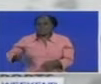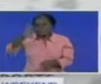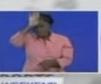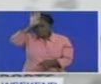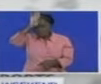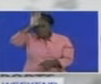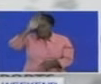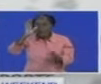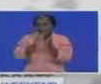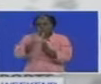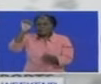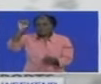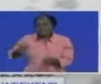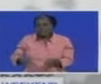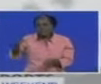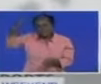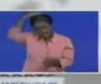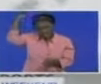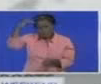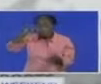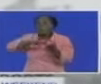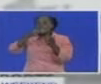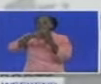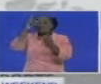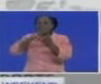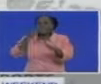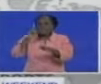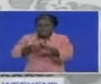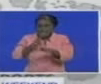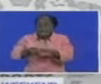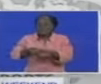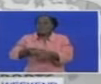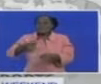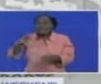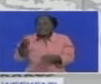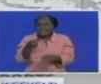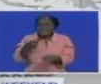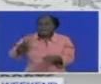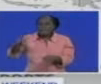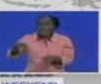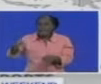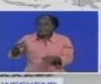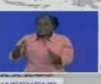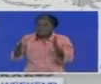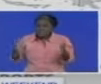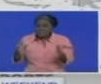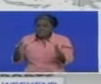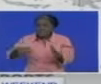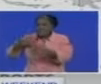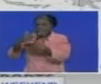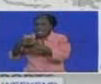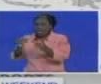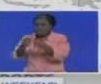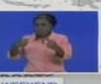Emirates, and Saudi Arabia. This means that while Kenya is a great market for the East, it's her next-door neighbors and